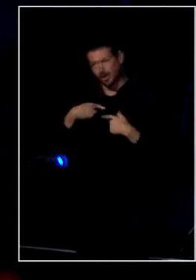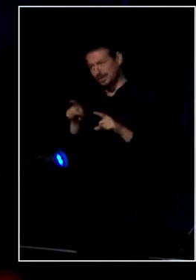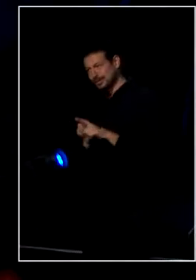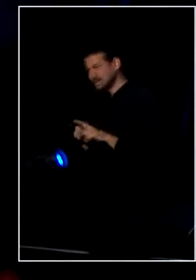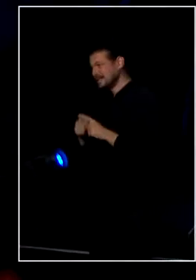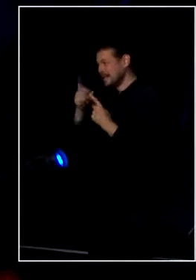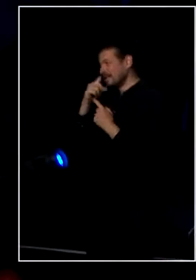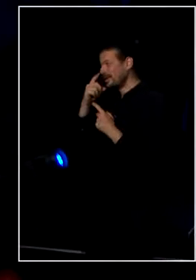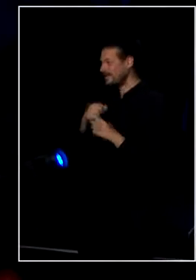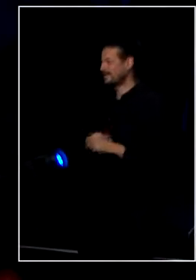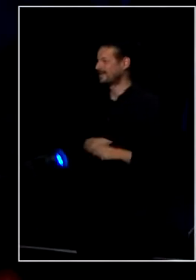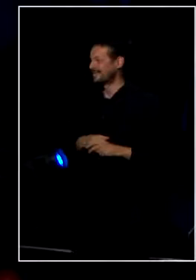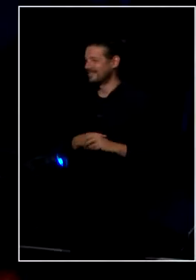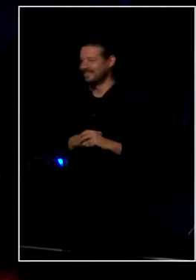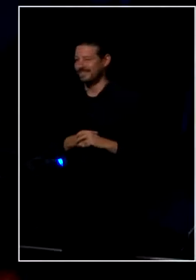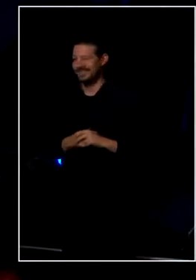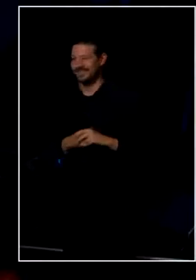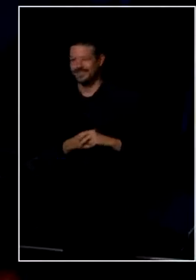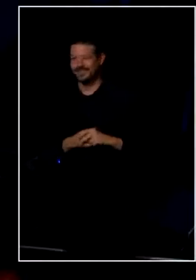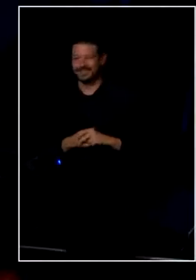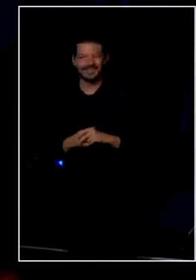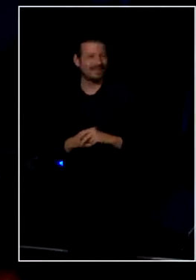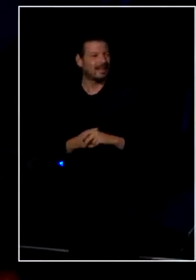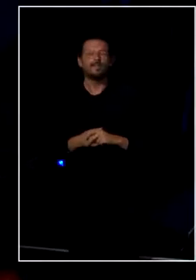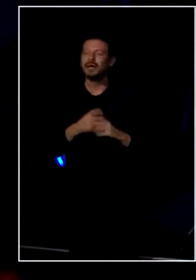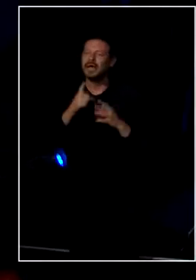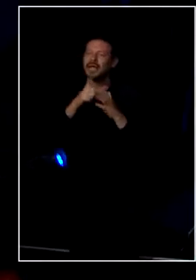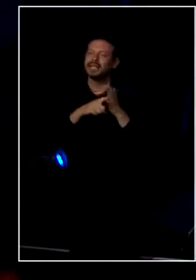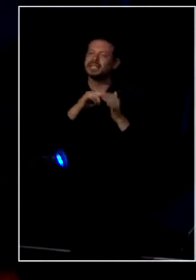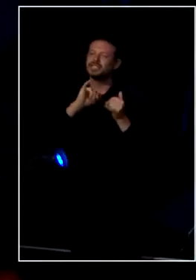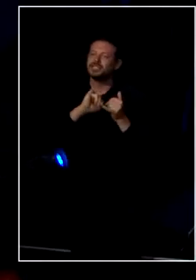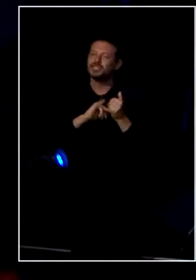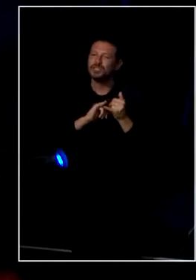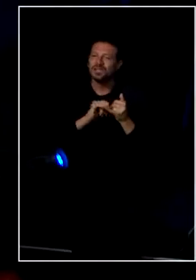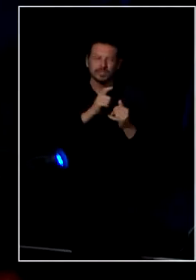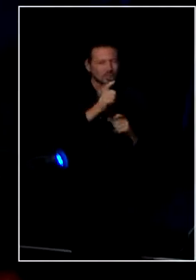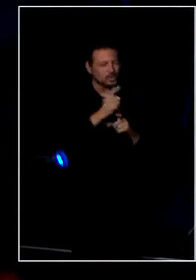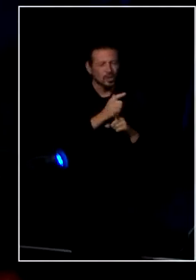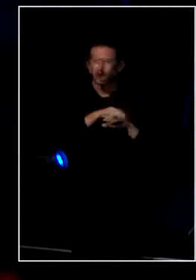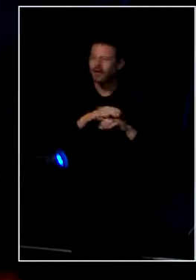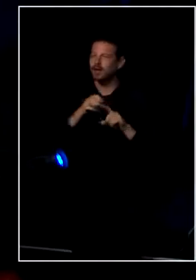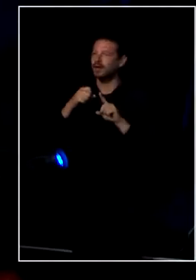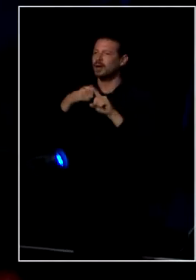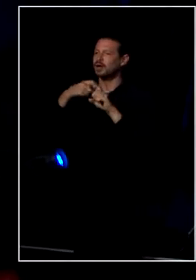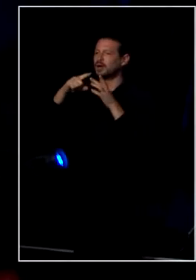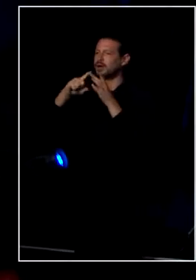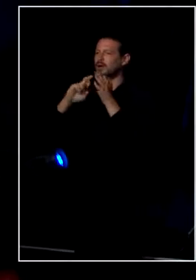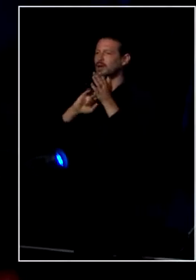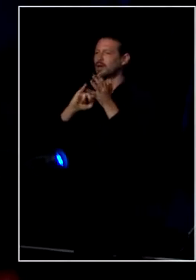gonna bail a bit, but Jess, what you said before about kinship, I think